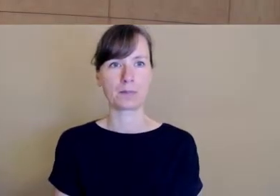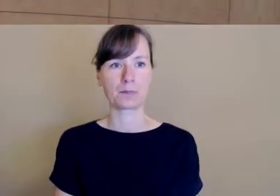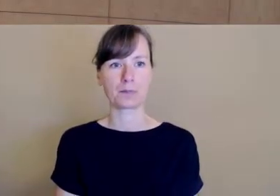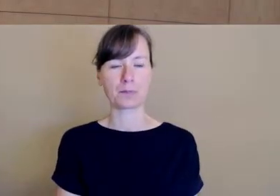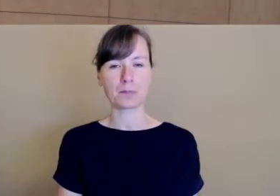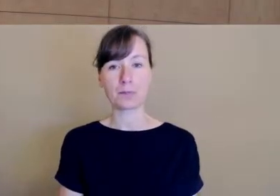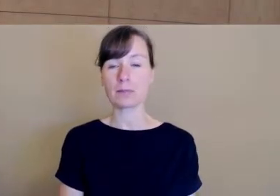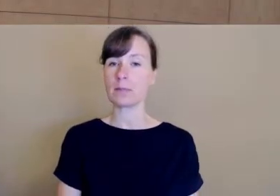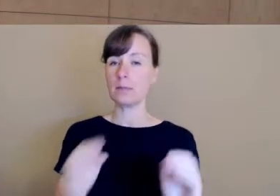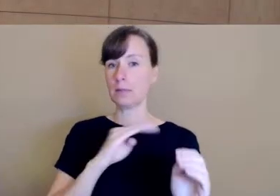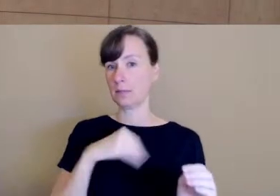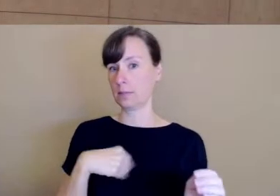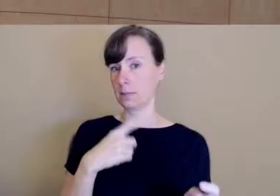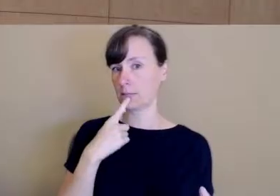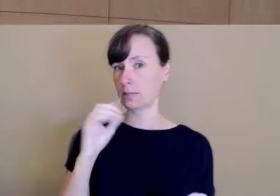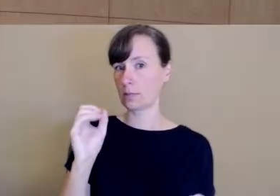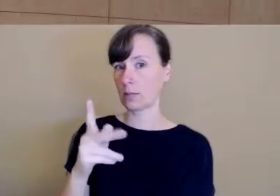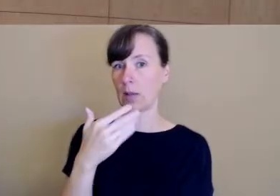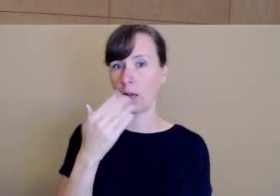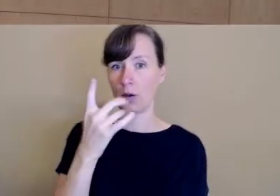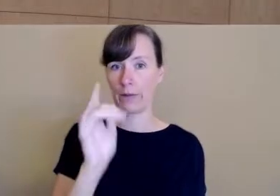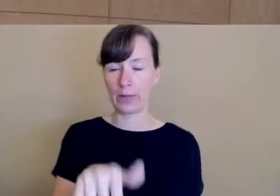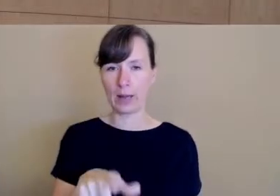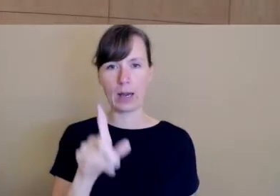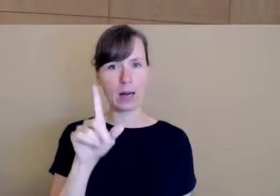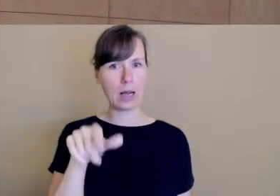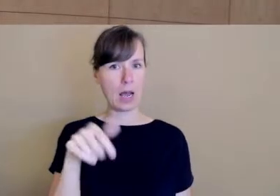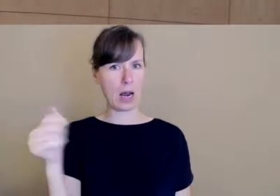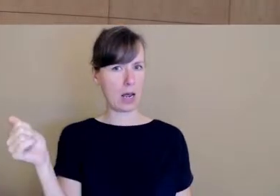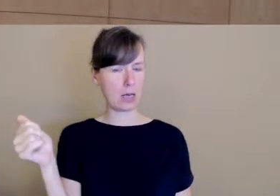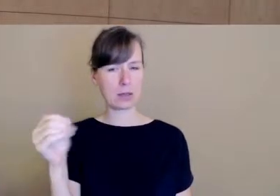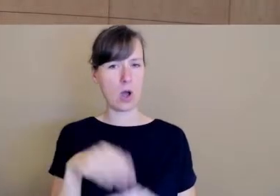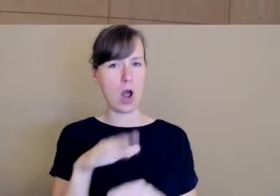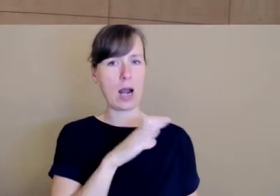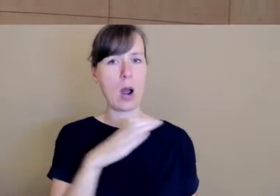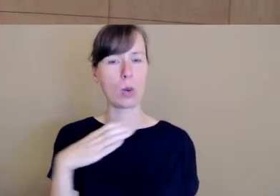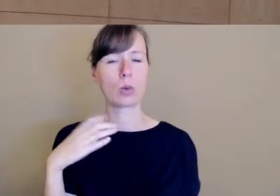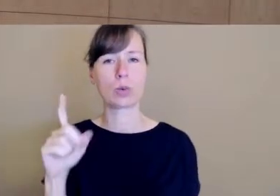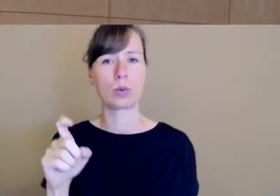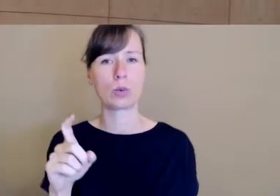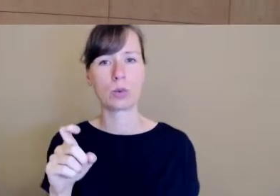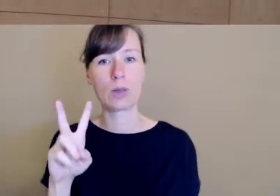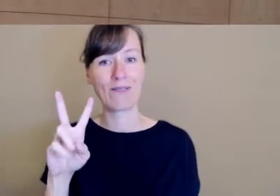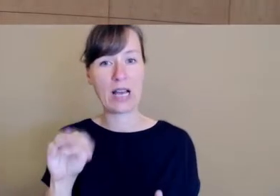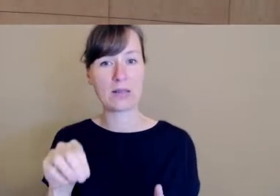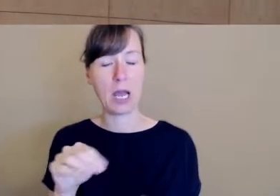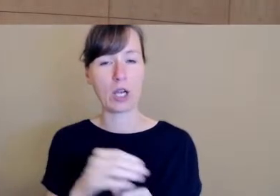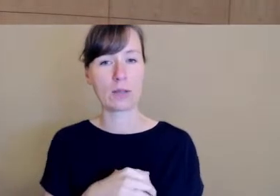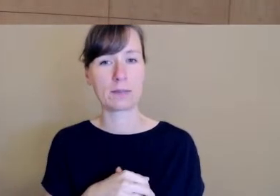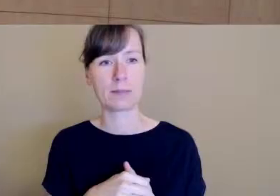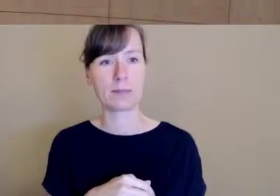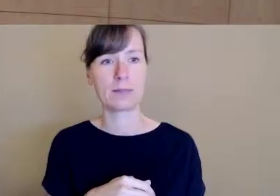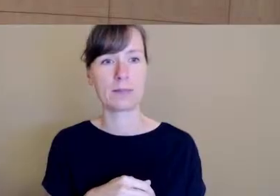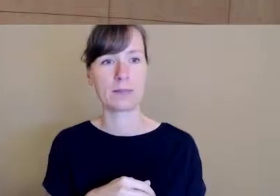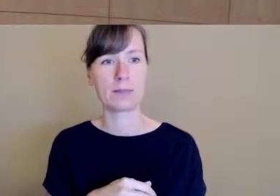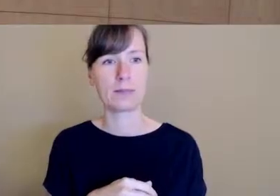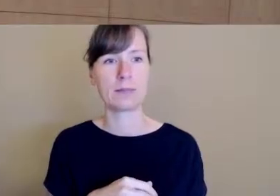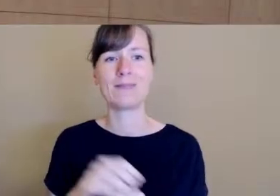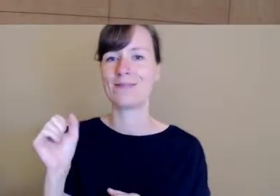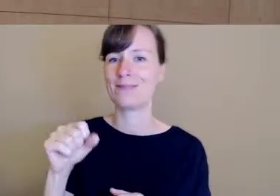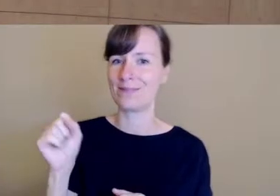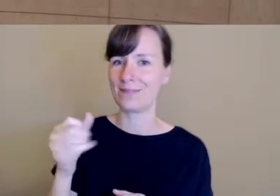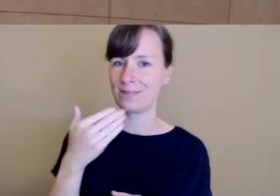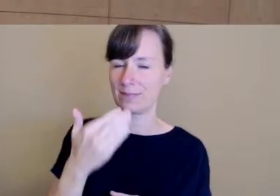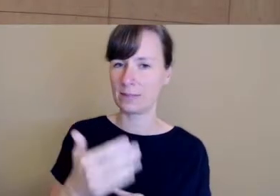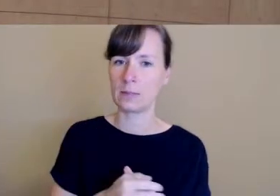All right, thank you for that. Anyone else on council? Vice Mayor. Yes, thank you.